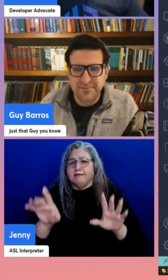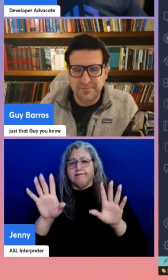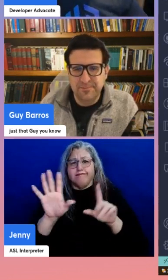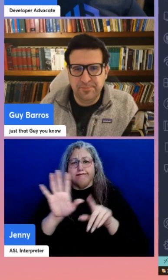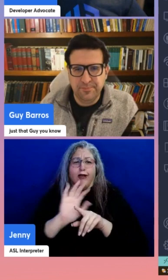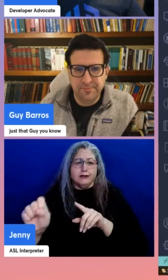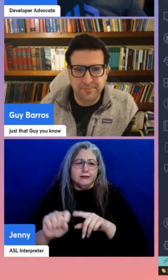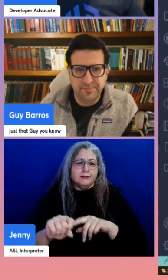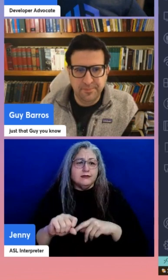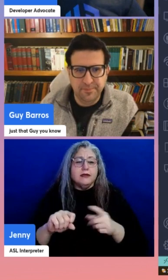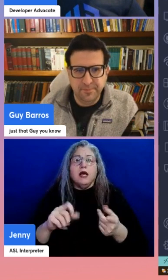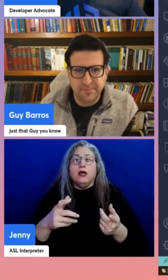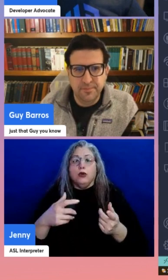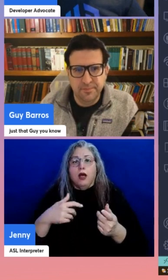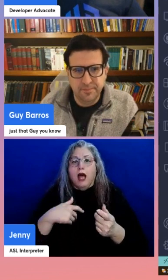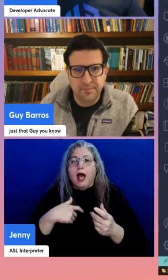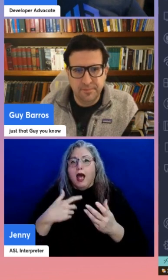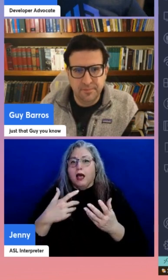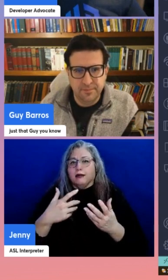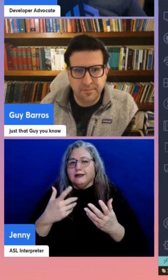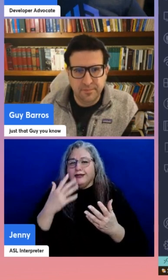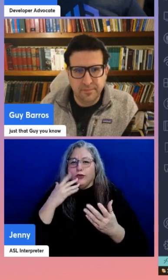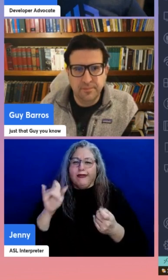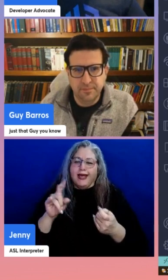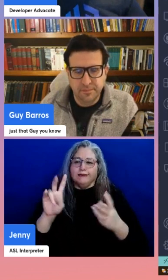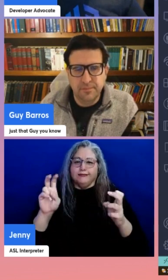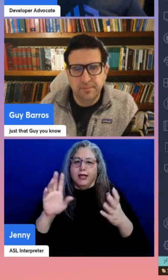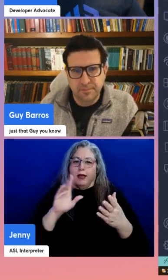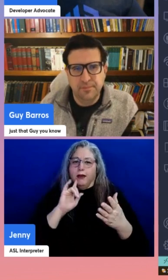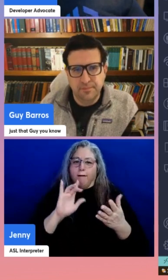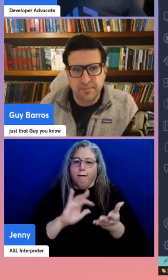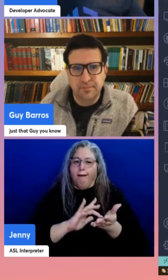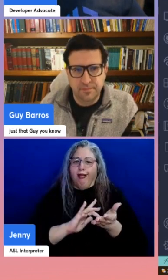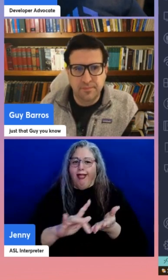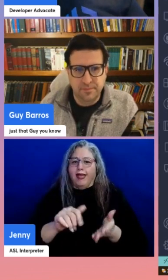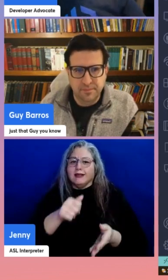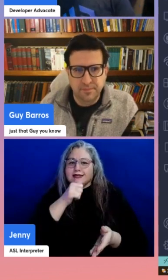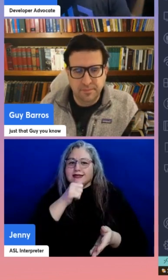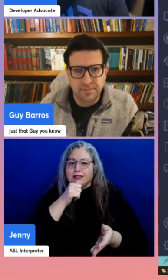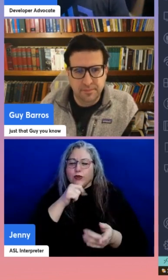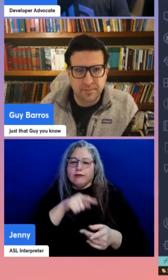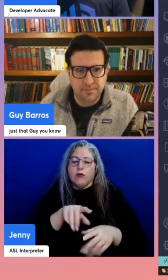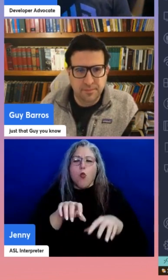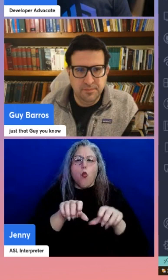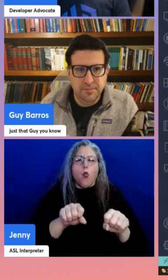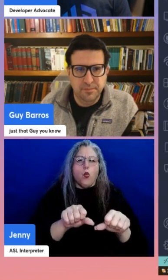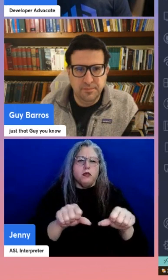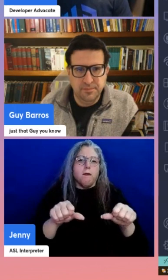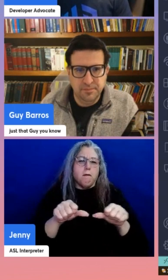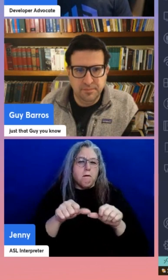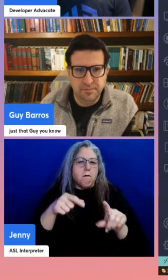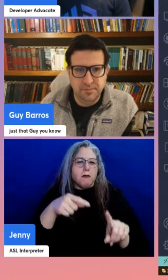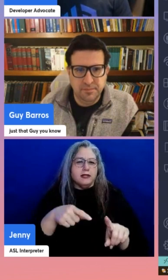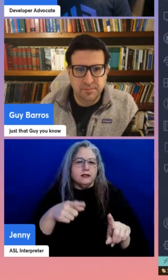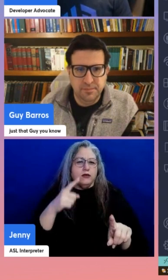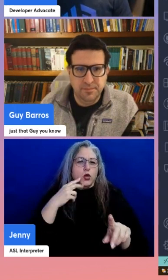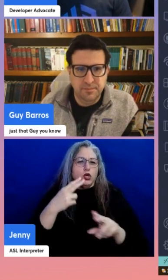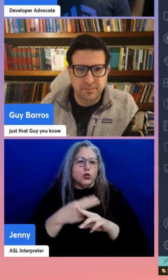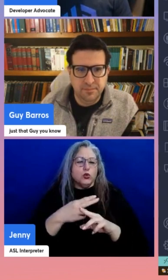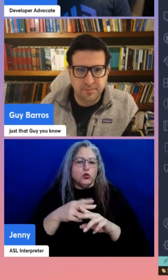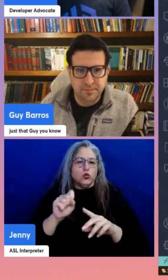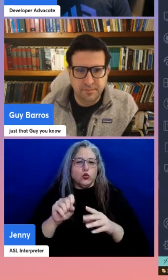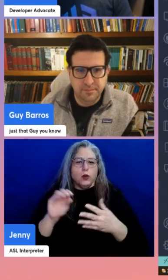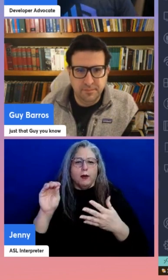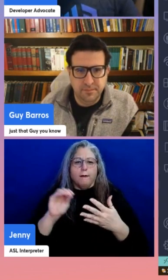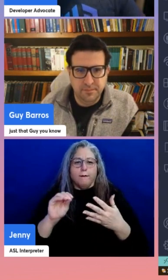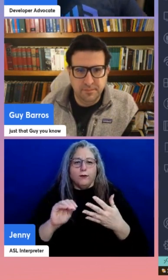defined a sort of a blank secret there as a placeholder that I'm going to use to kind of put sync